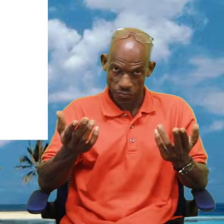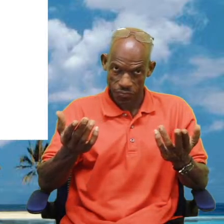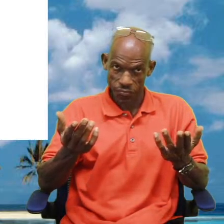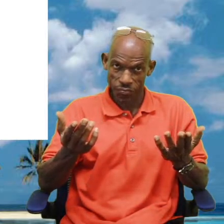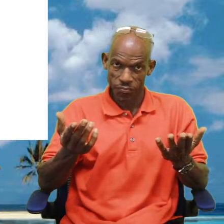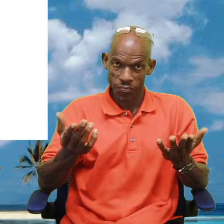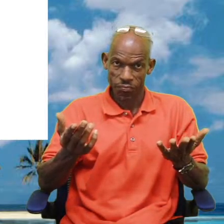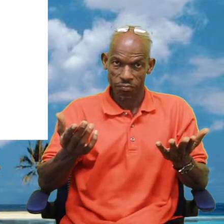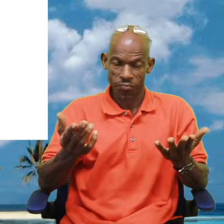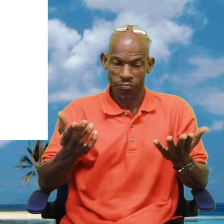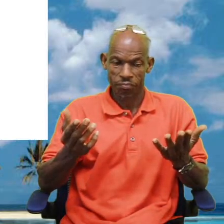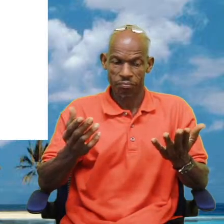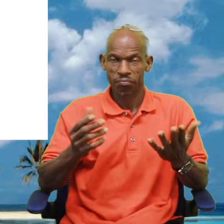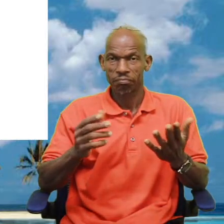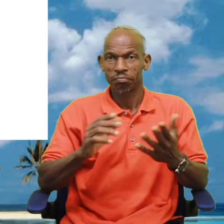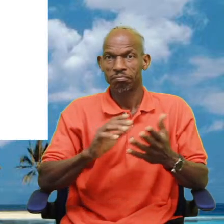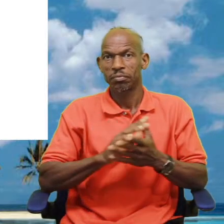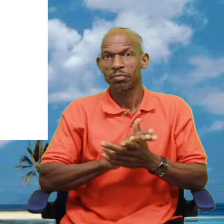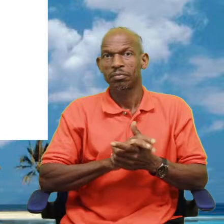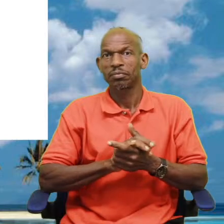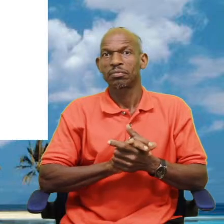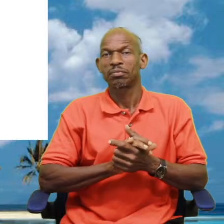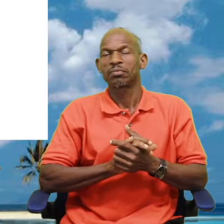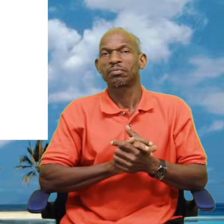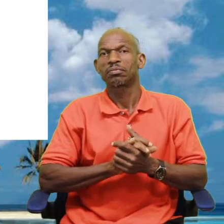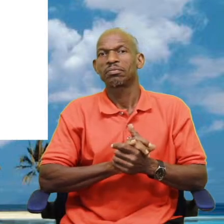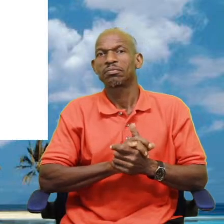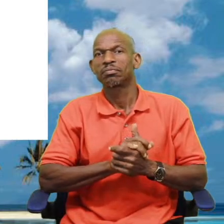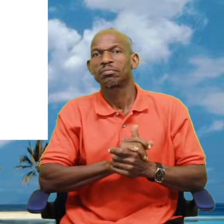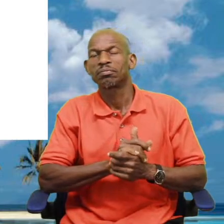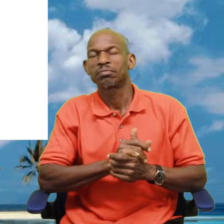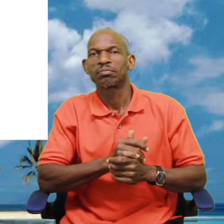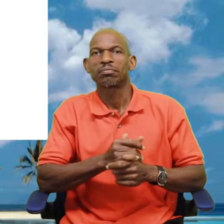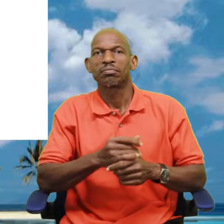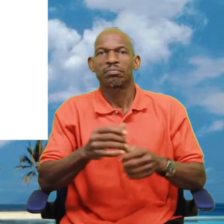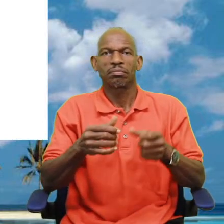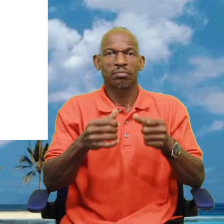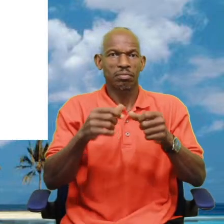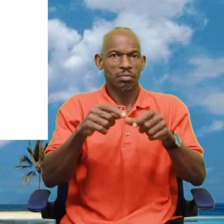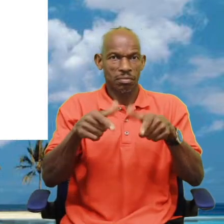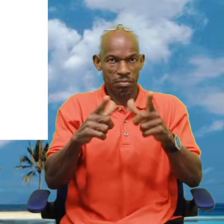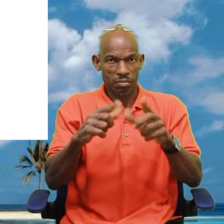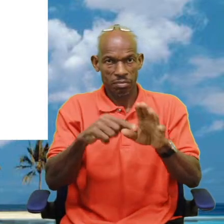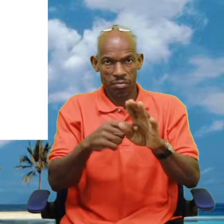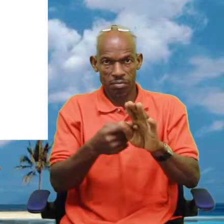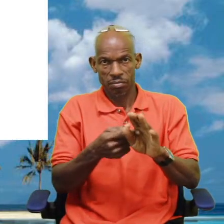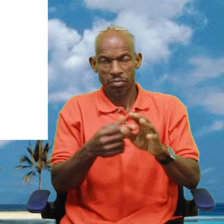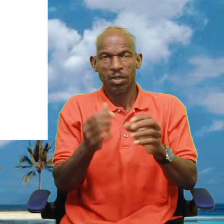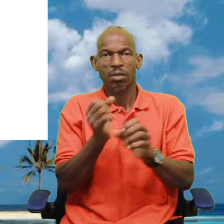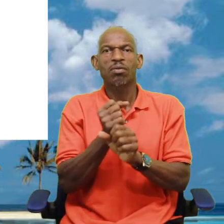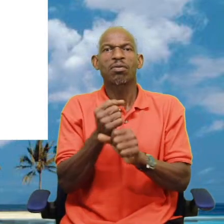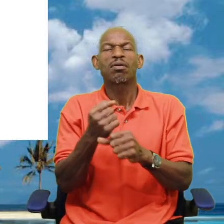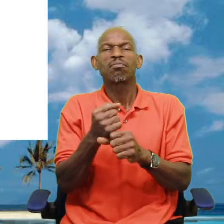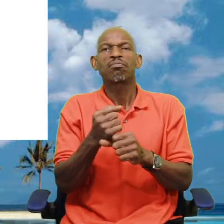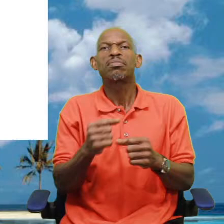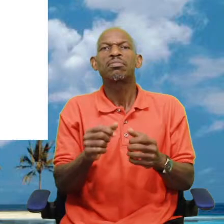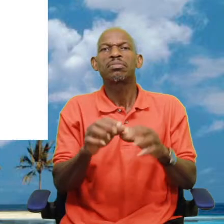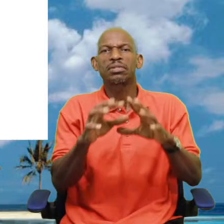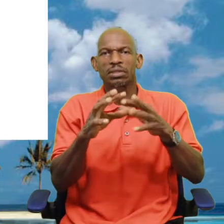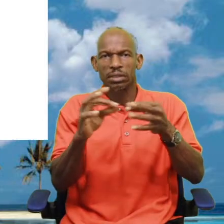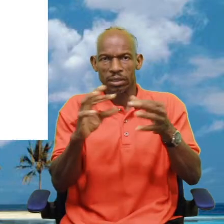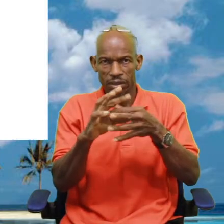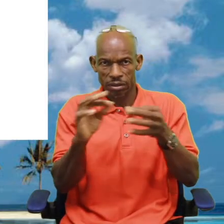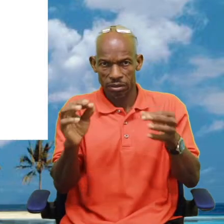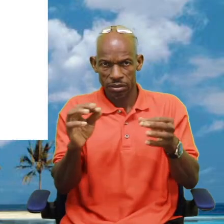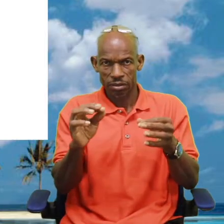right, but we'll try and see how we can work it out. Okay, so let's go. So we are making sentences with adjectives,